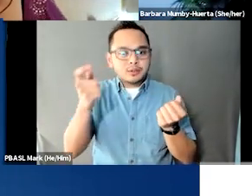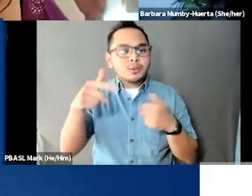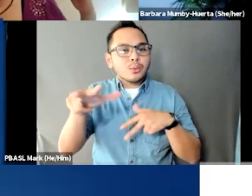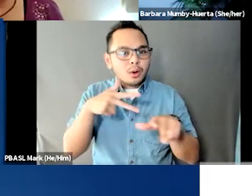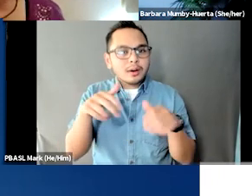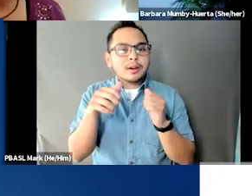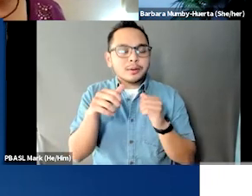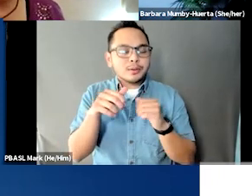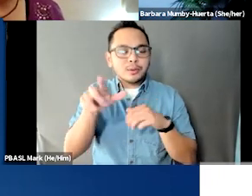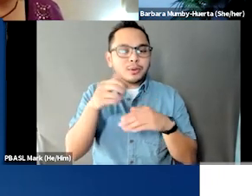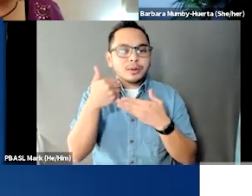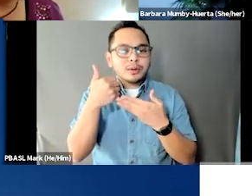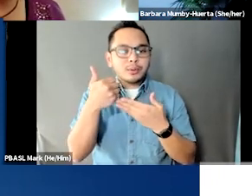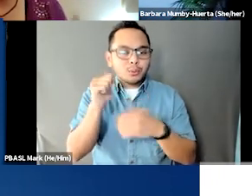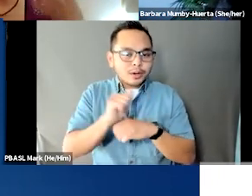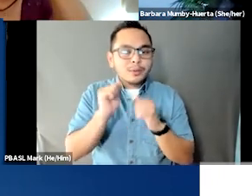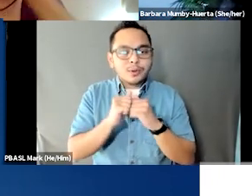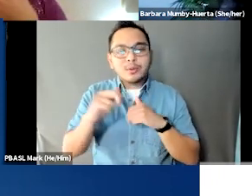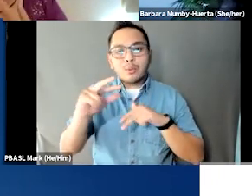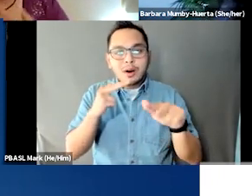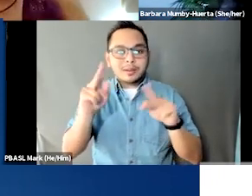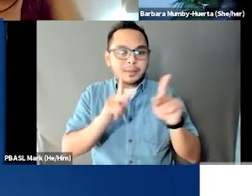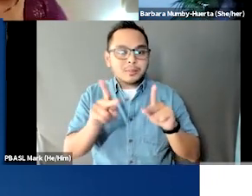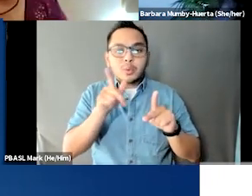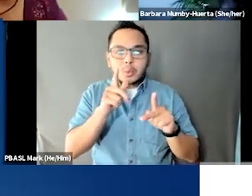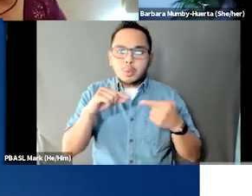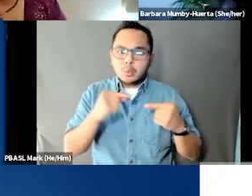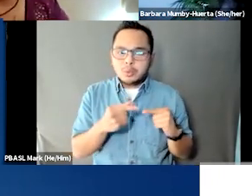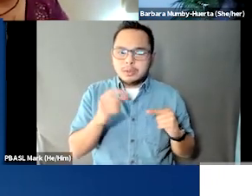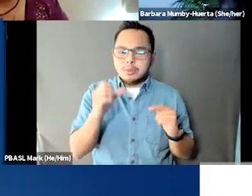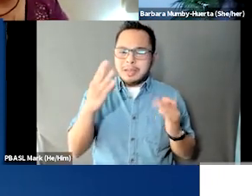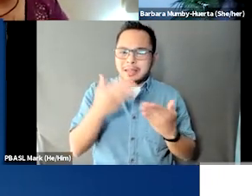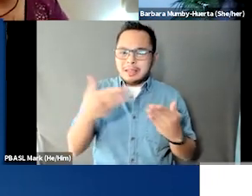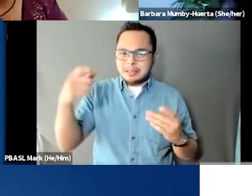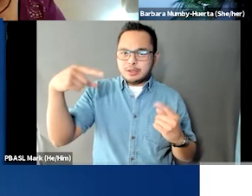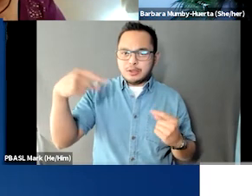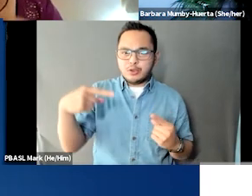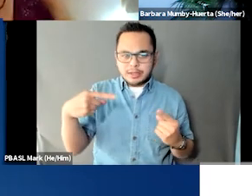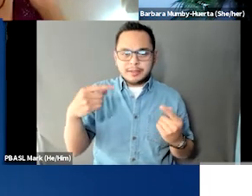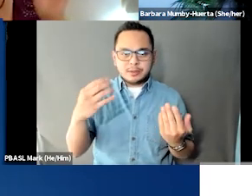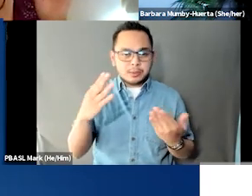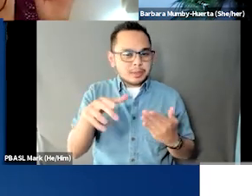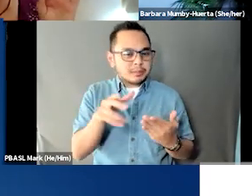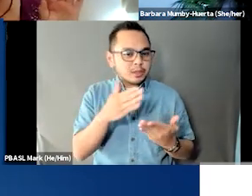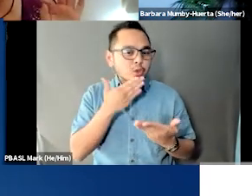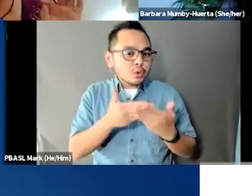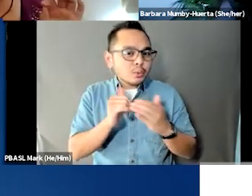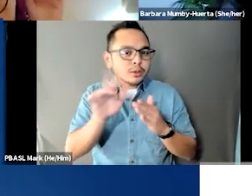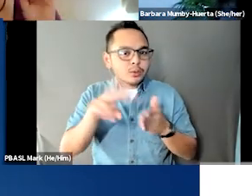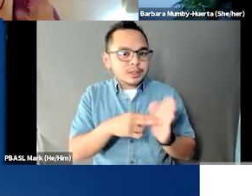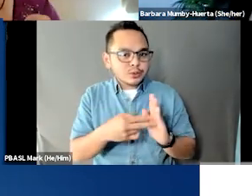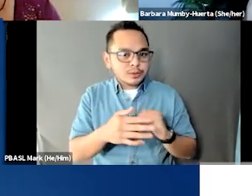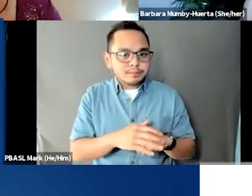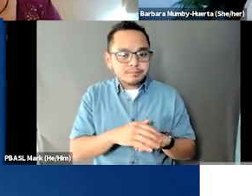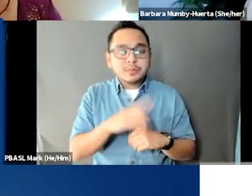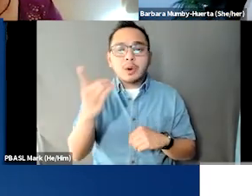wounded. There's a lot of triggering going on. So you have to be very pure in your intentions. We always need help with outreach, and I